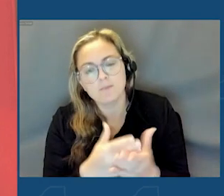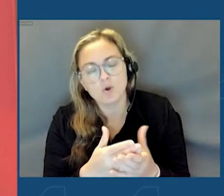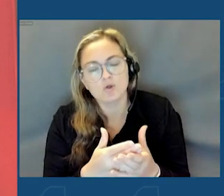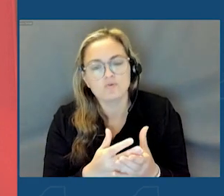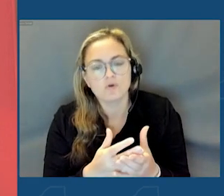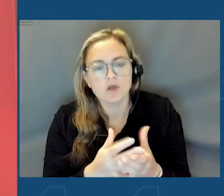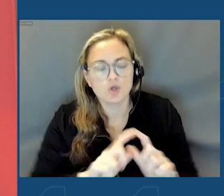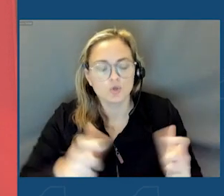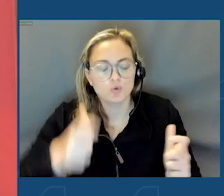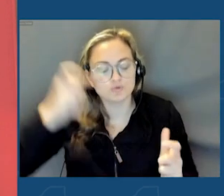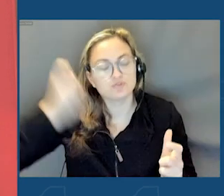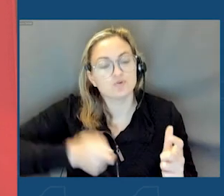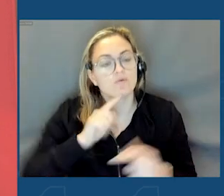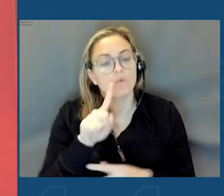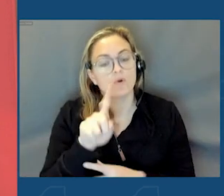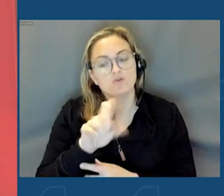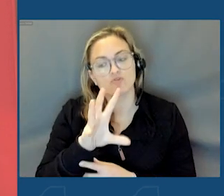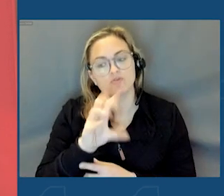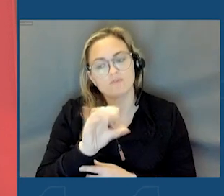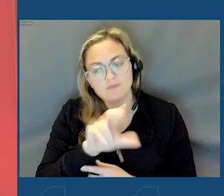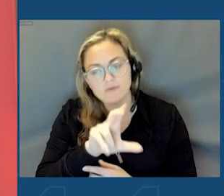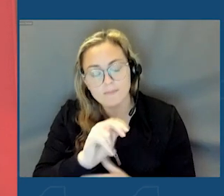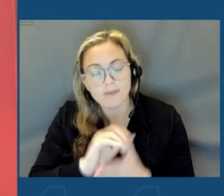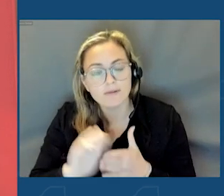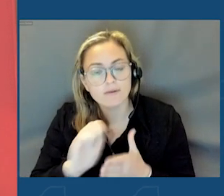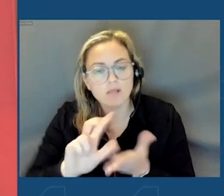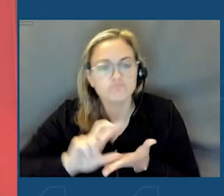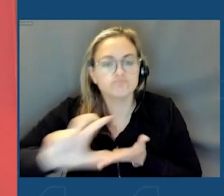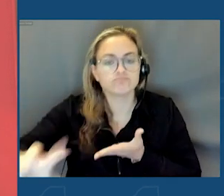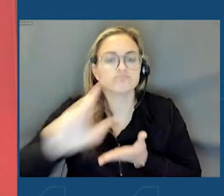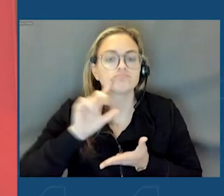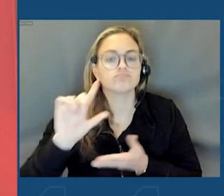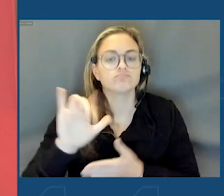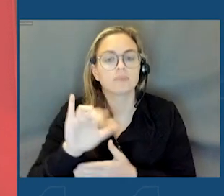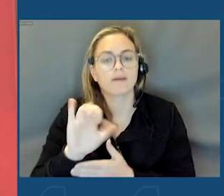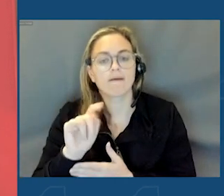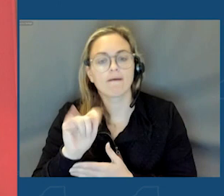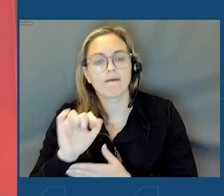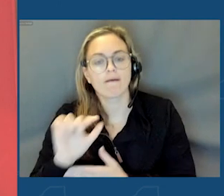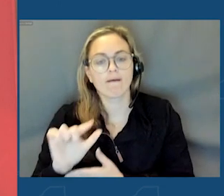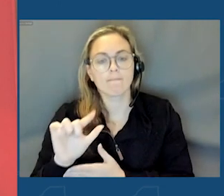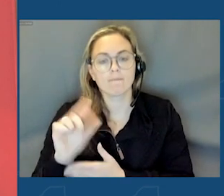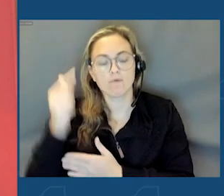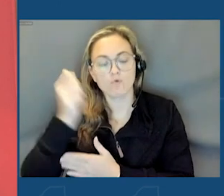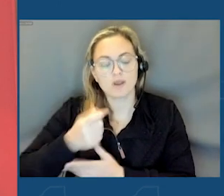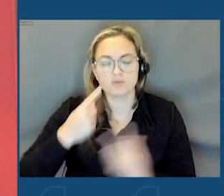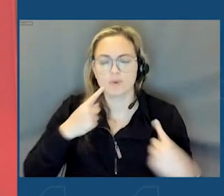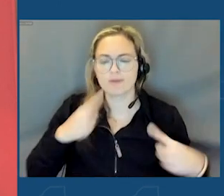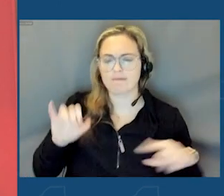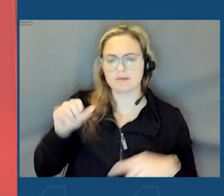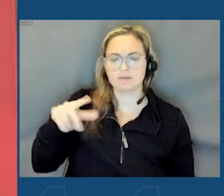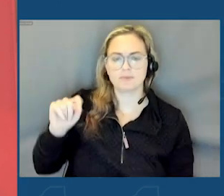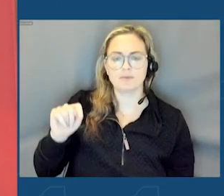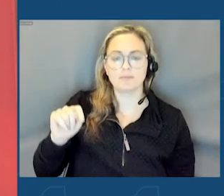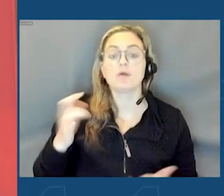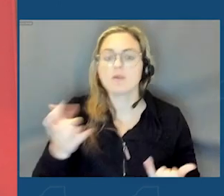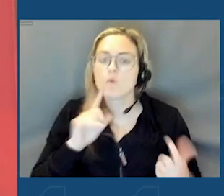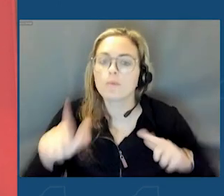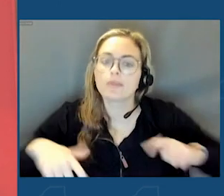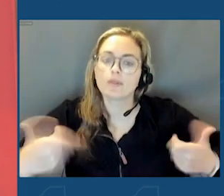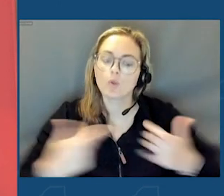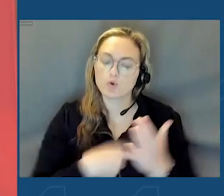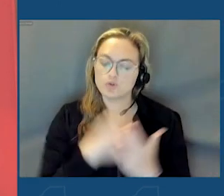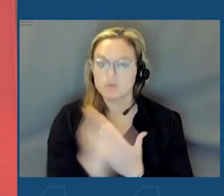of $150 million we're putting toward capital grants that we announced back in September. And these are going to be the larger scale